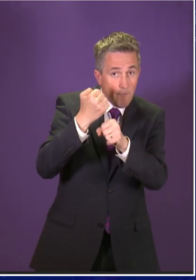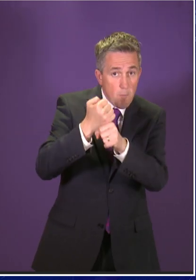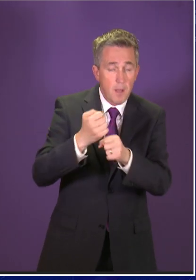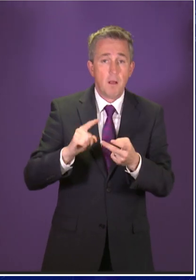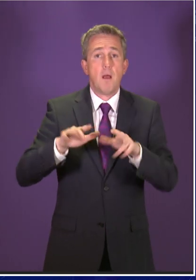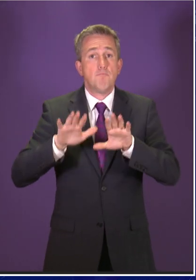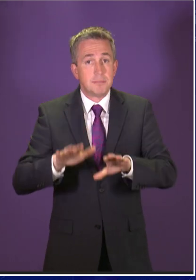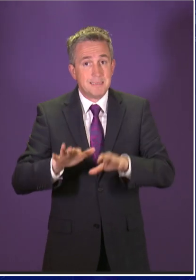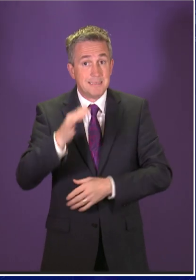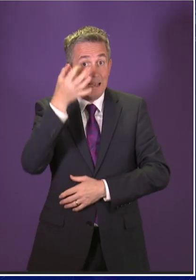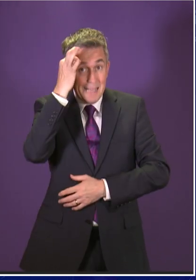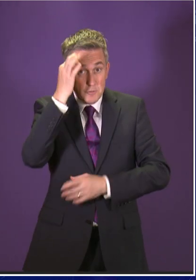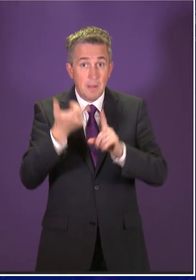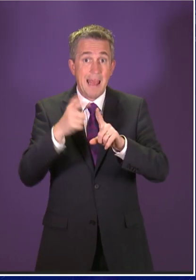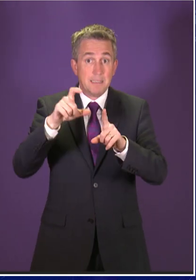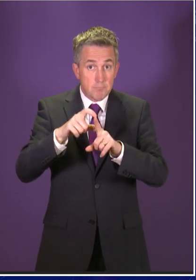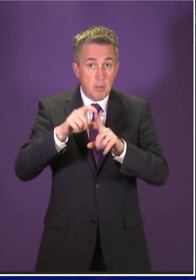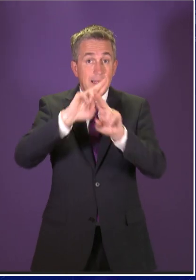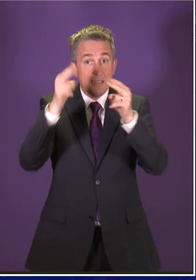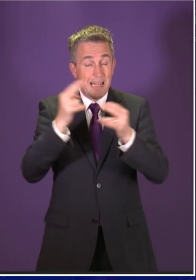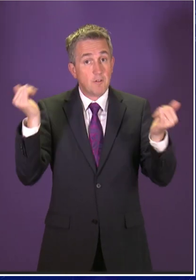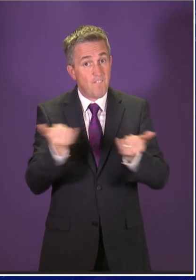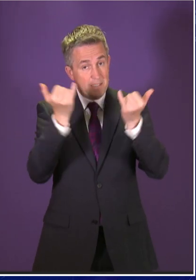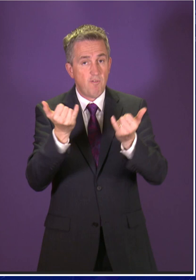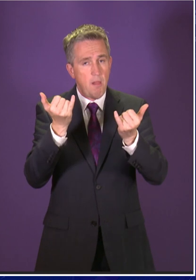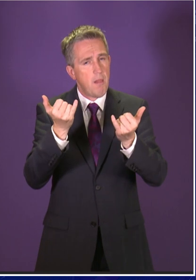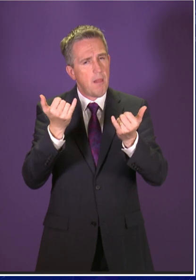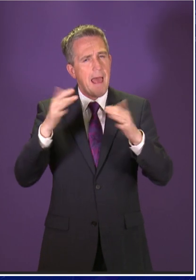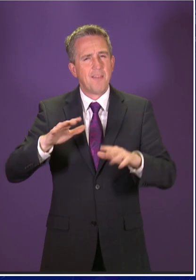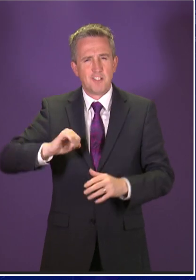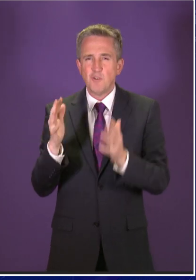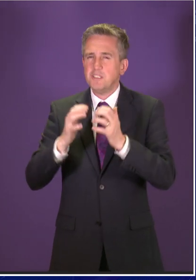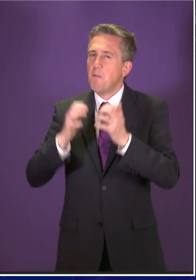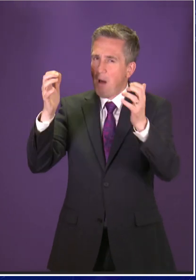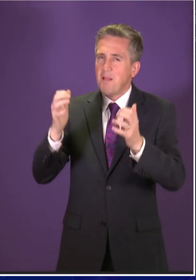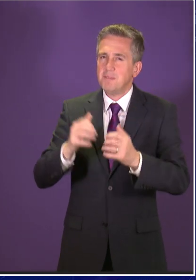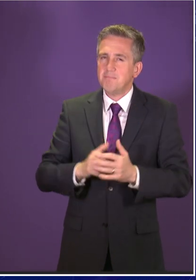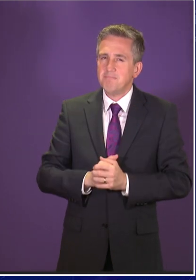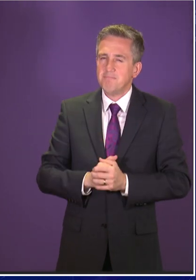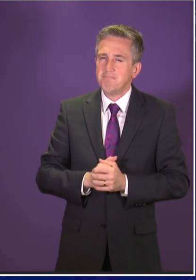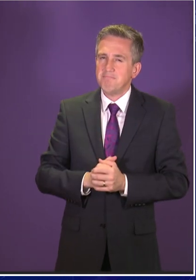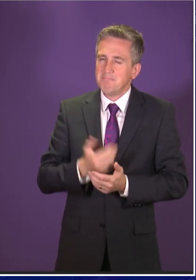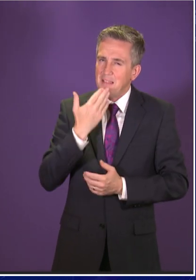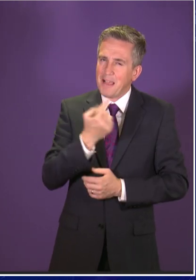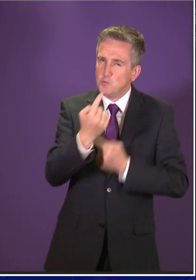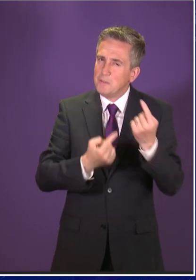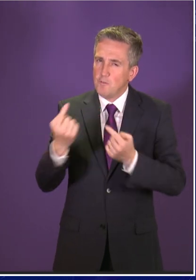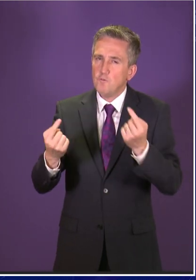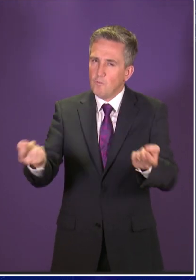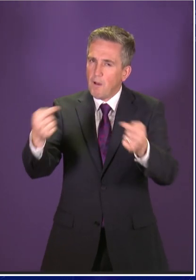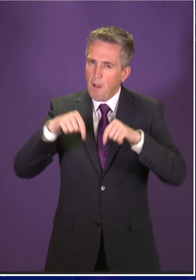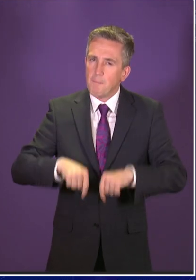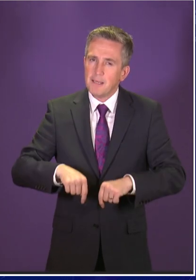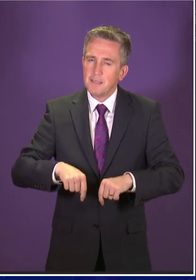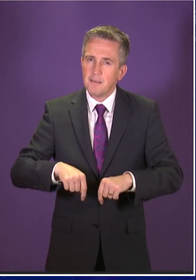Council, the Edinburgh International Festival, and our hosts here at the Scottish Parliament. Thanks to all of you for